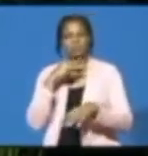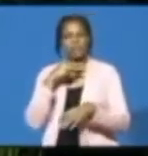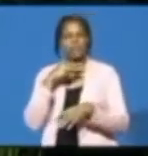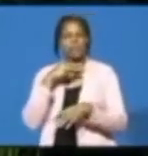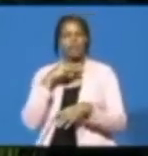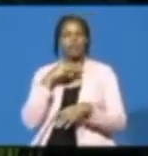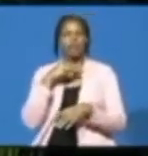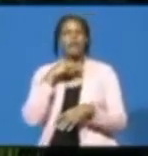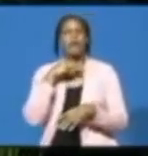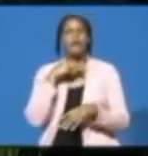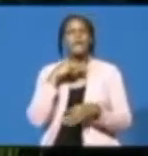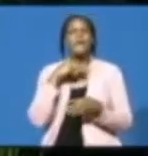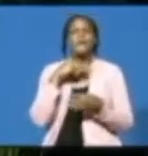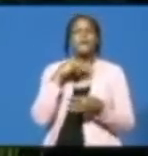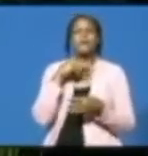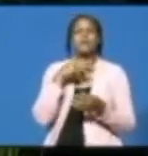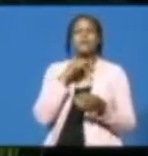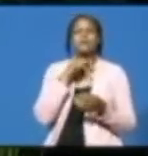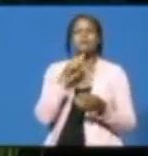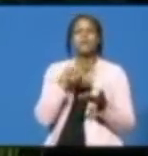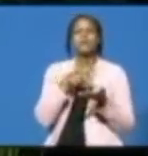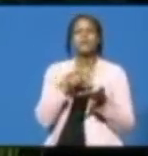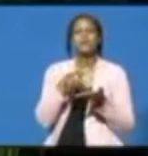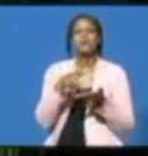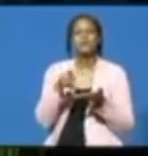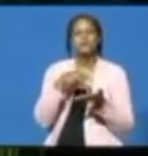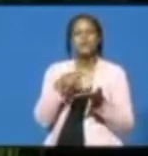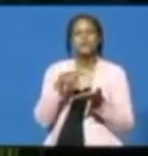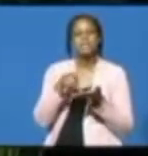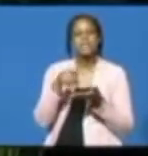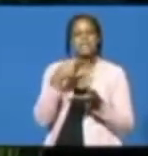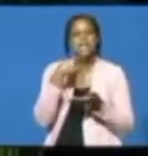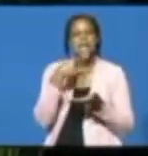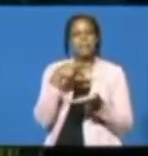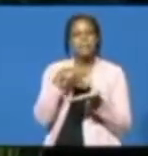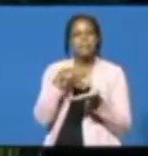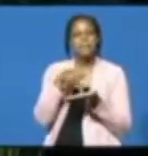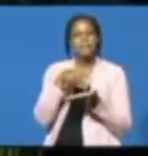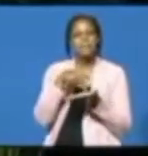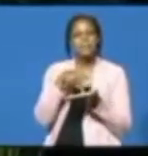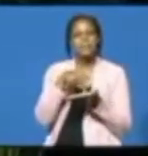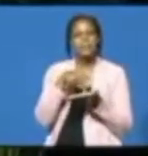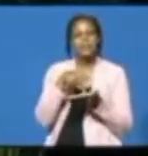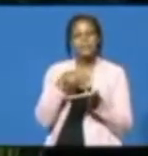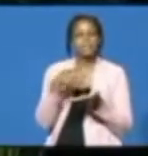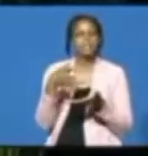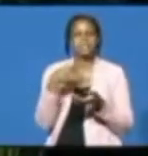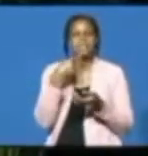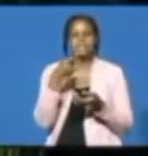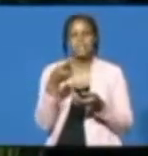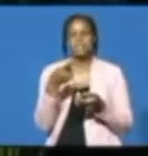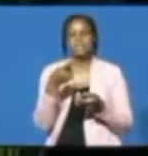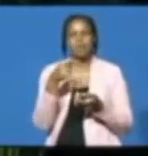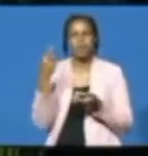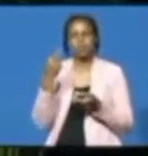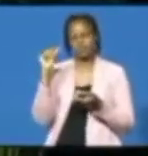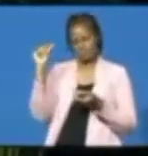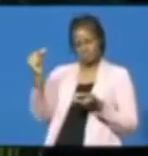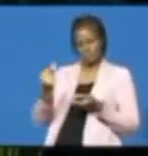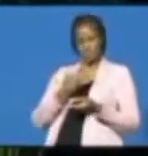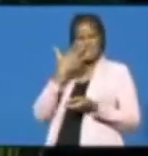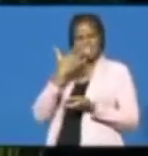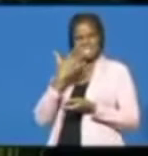impurity, saying that it is only his grace that saves, and